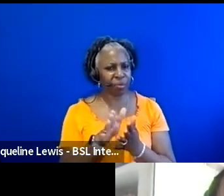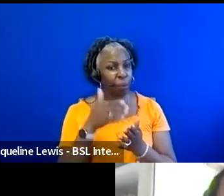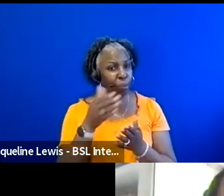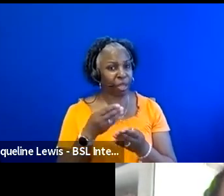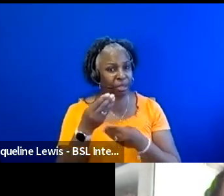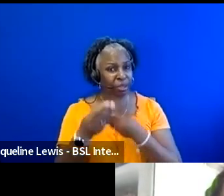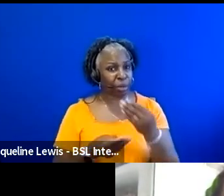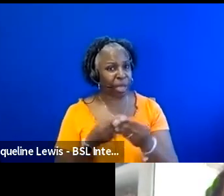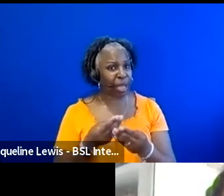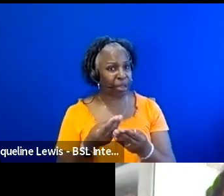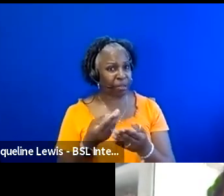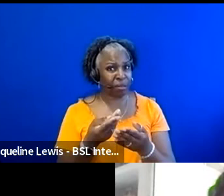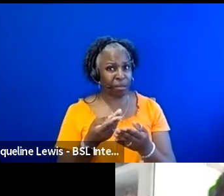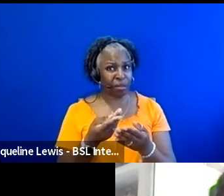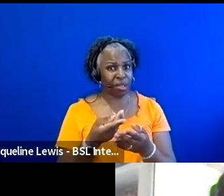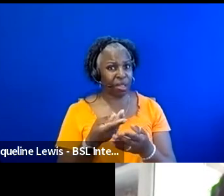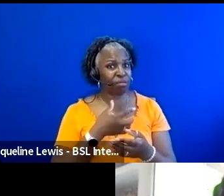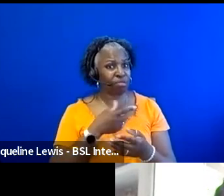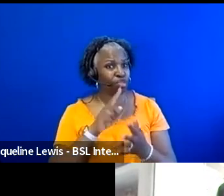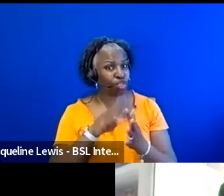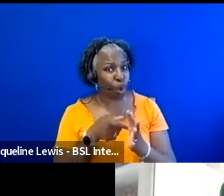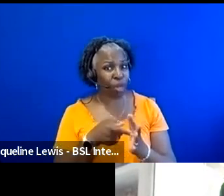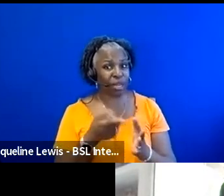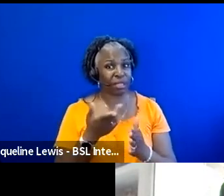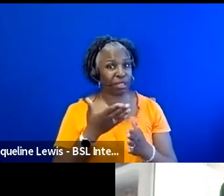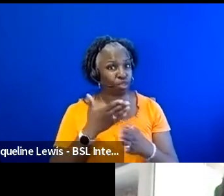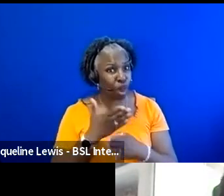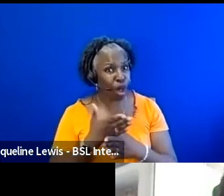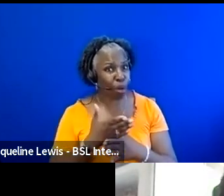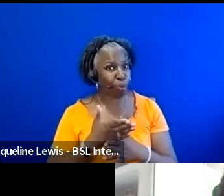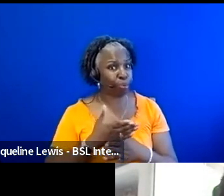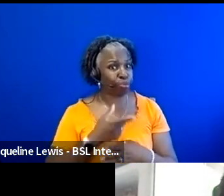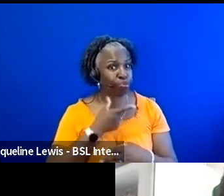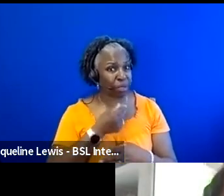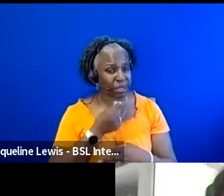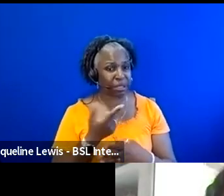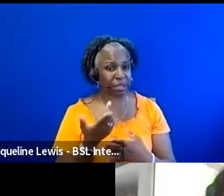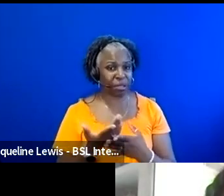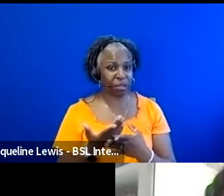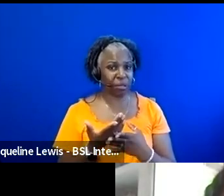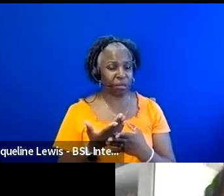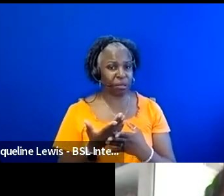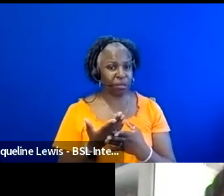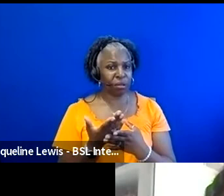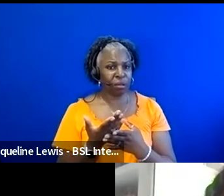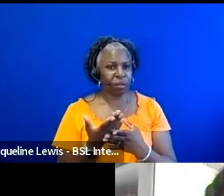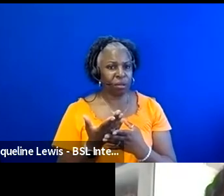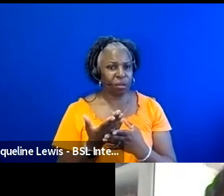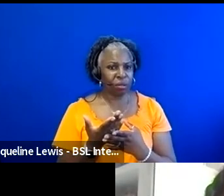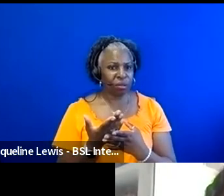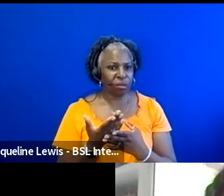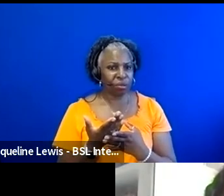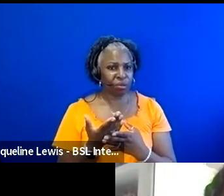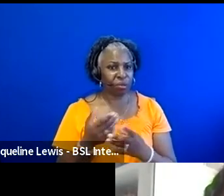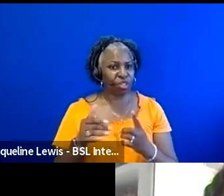too risky to report from your homeland during times of difficulty, whether that's a